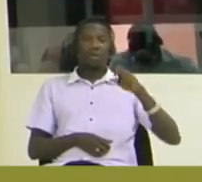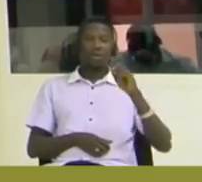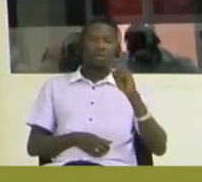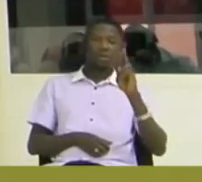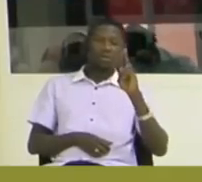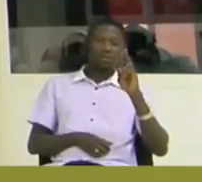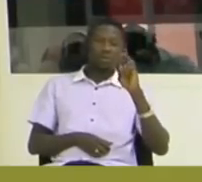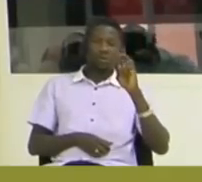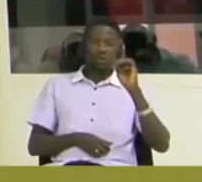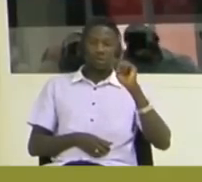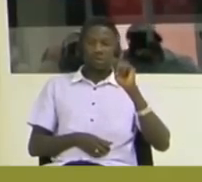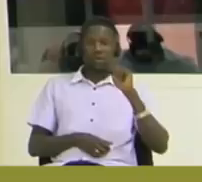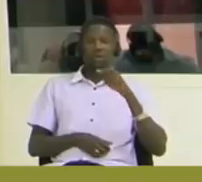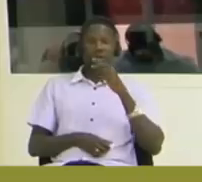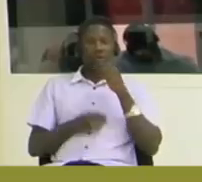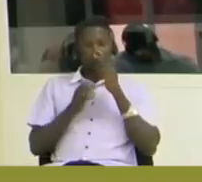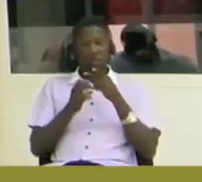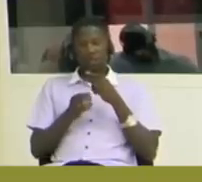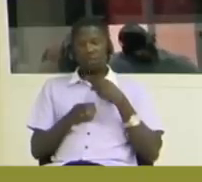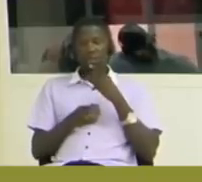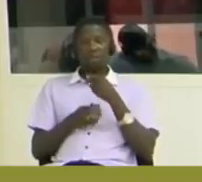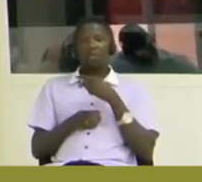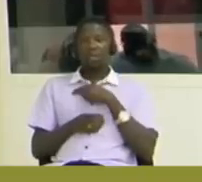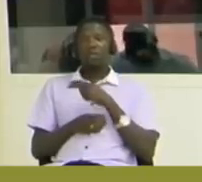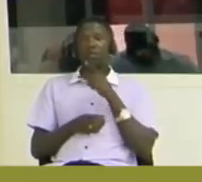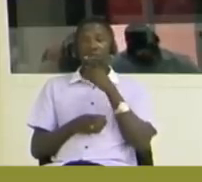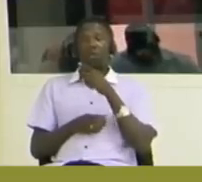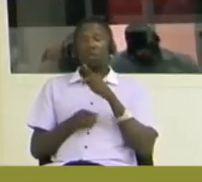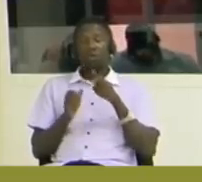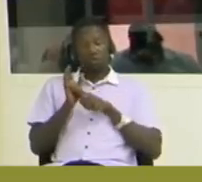also at Yankuba Ture's house.